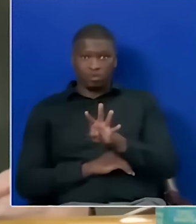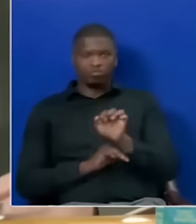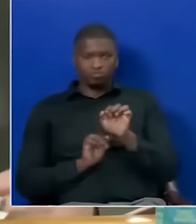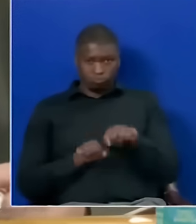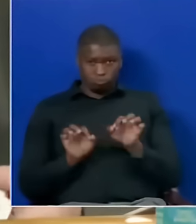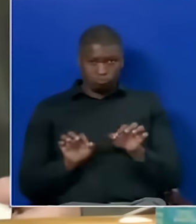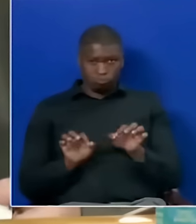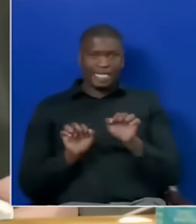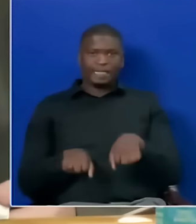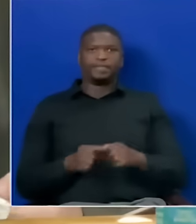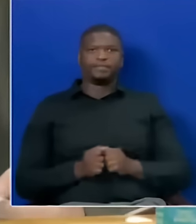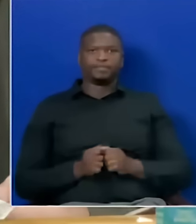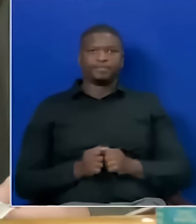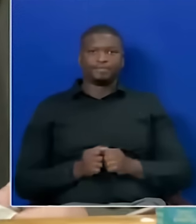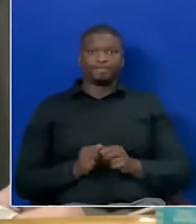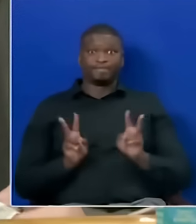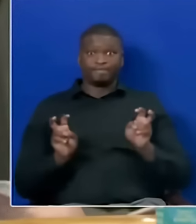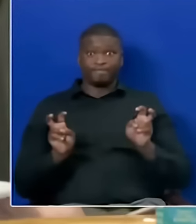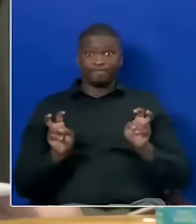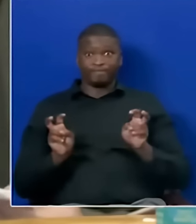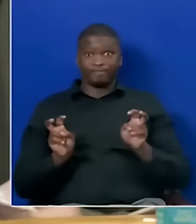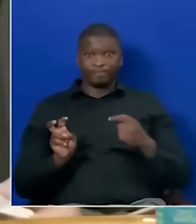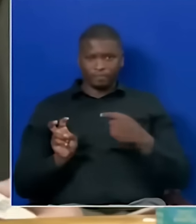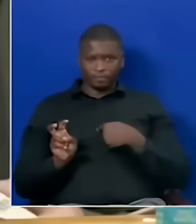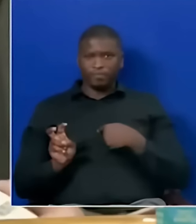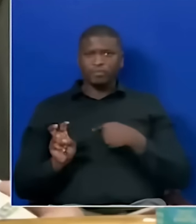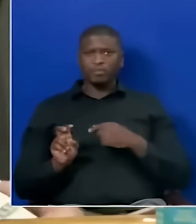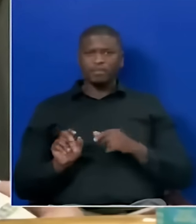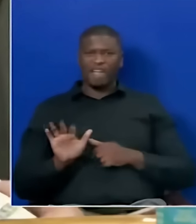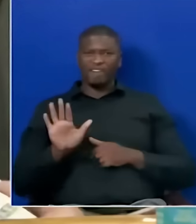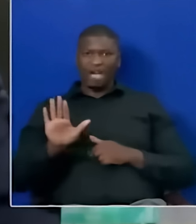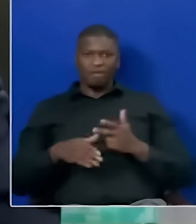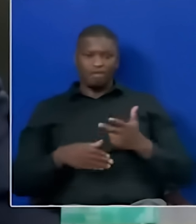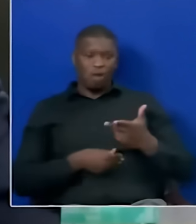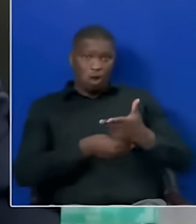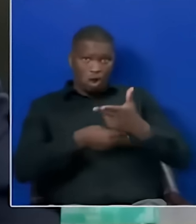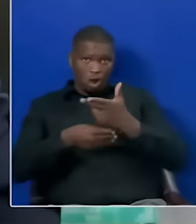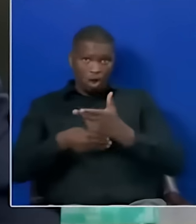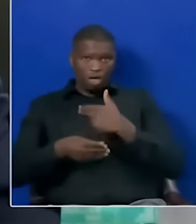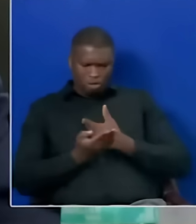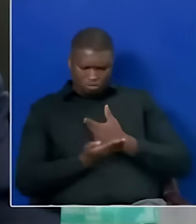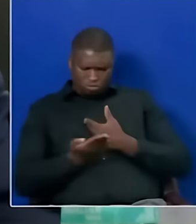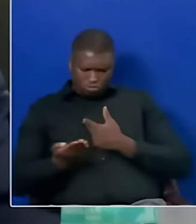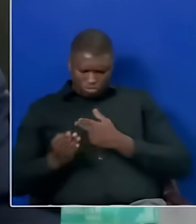I examined the fired cartridge cases and bullets mentioned in paragraph 3.1,